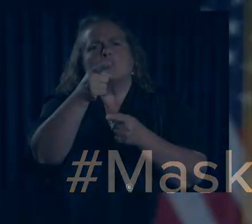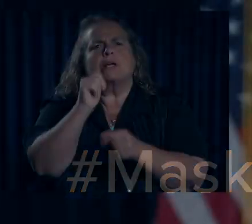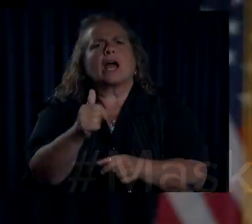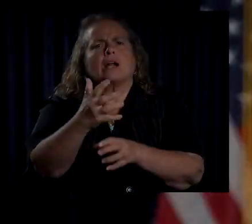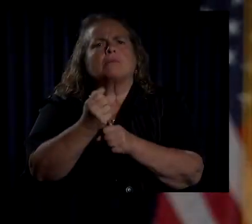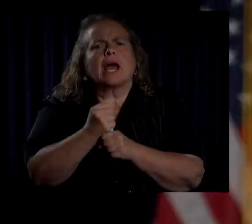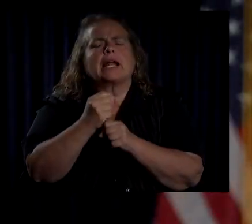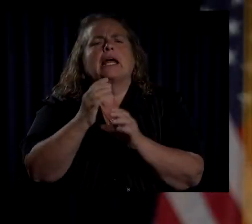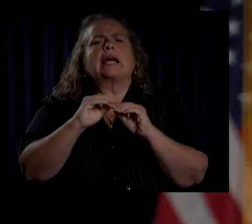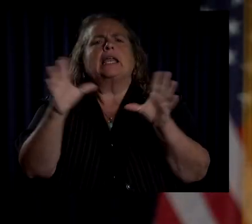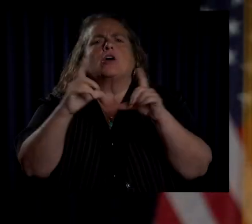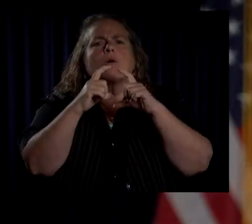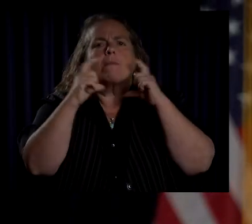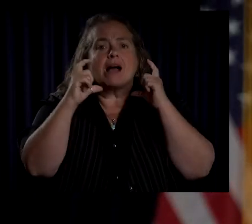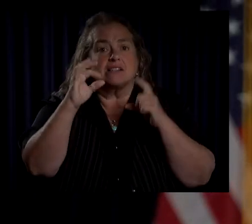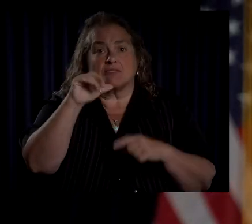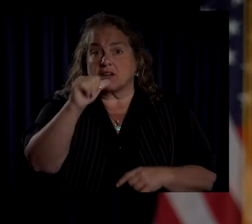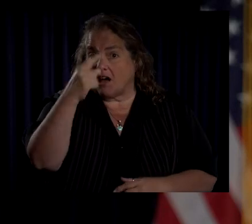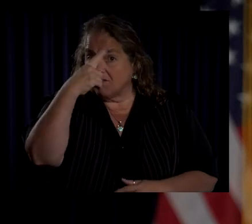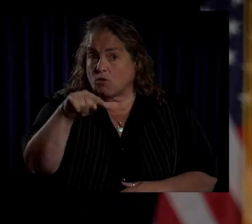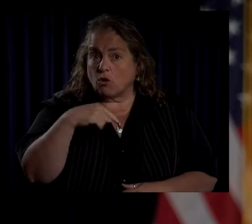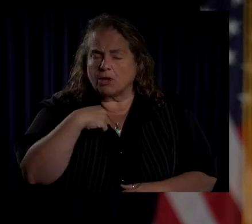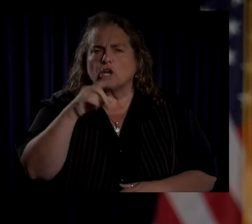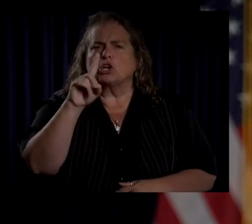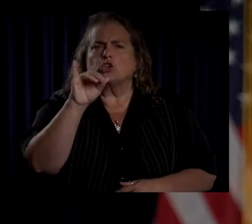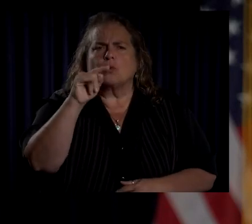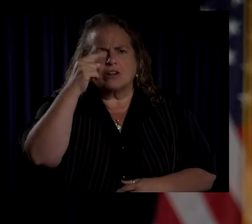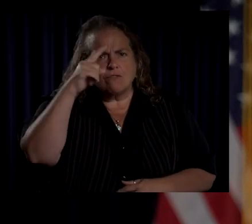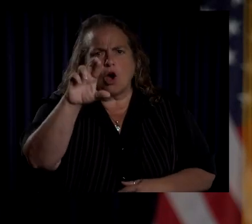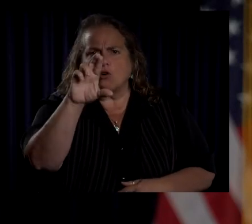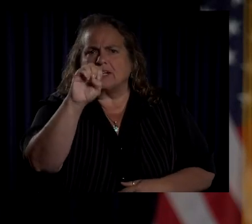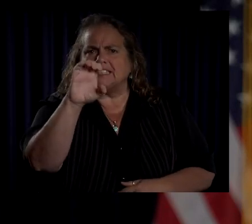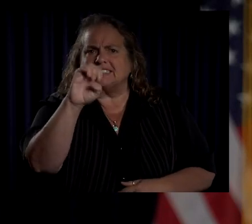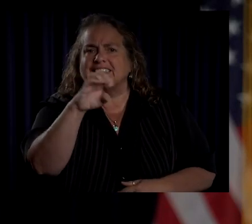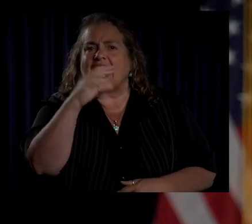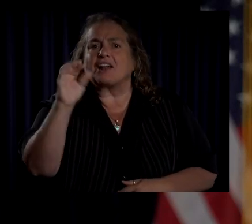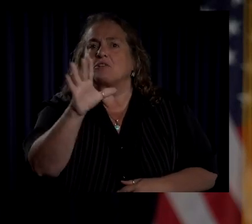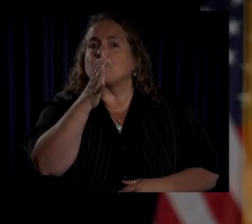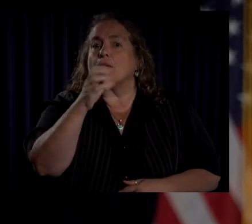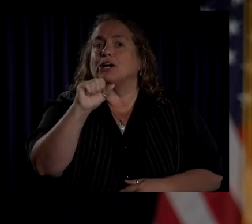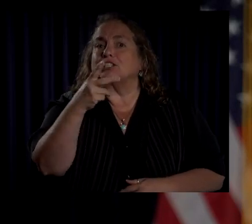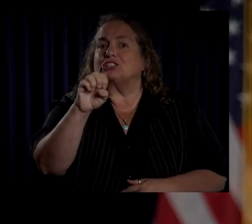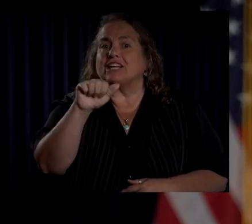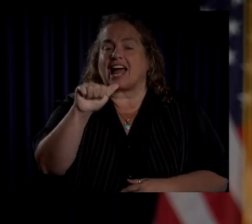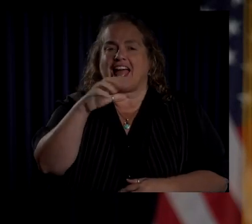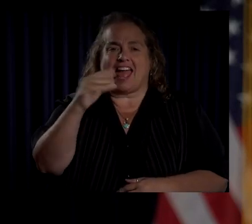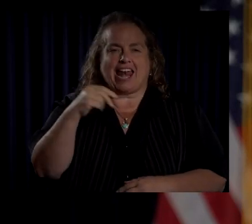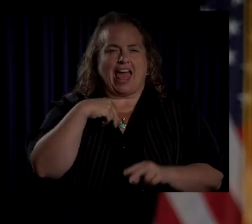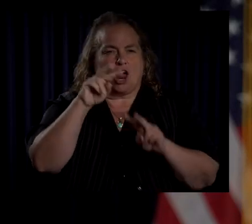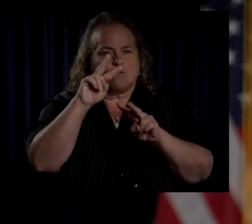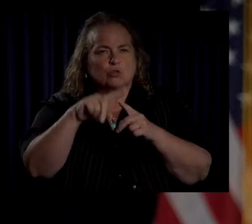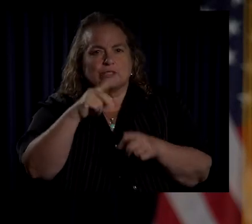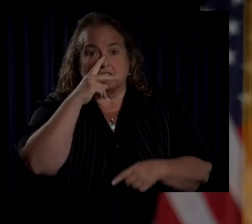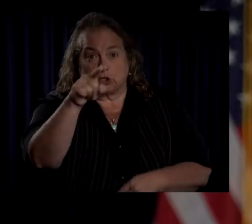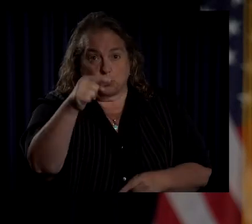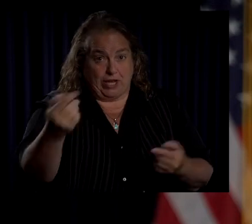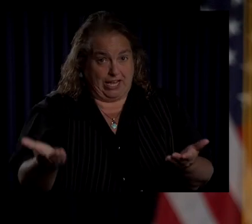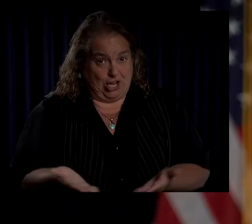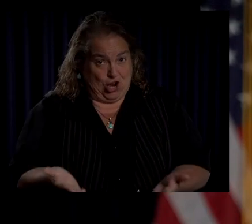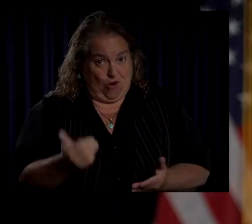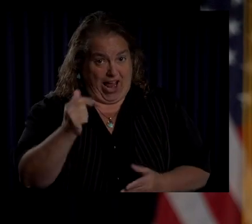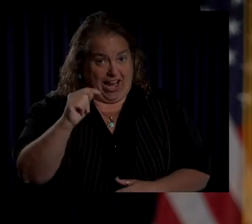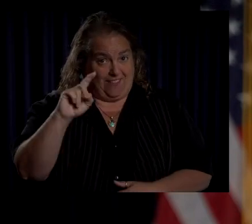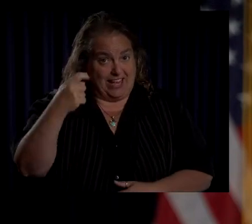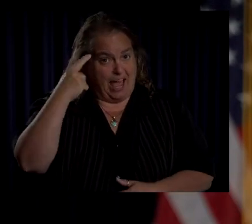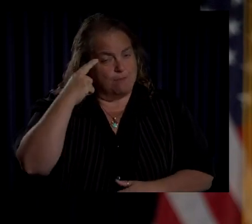masks. If not for me, do it for Reese and his mom Shay. And Reese, I look forward to seeing you at the Capitol once we beat